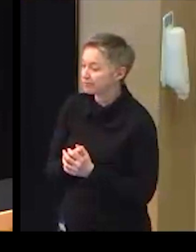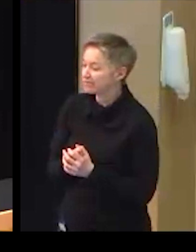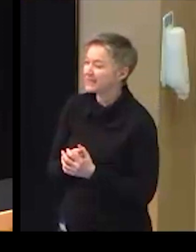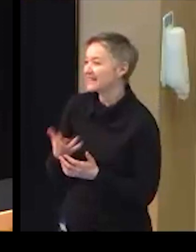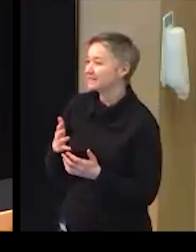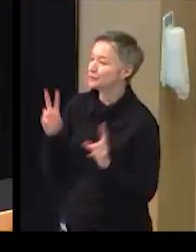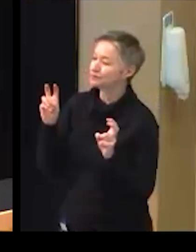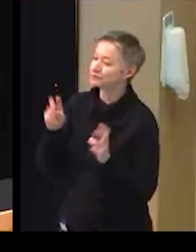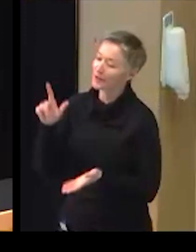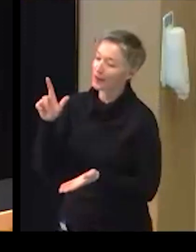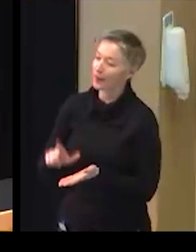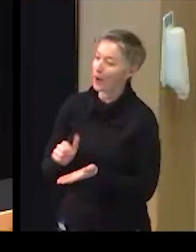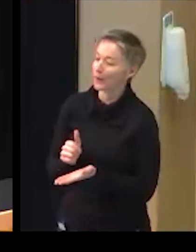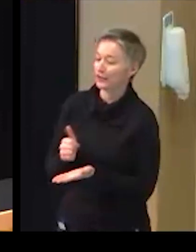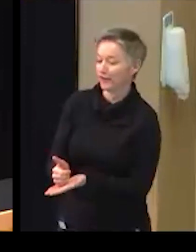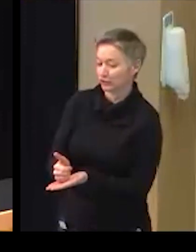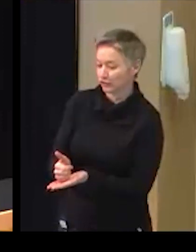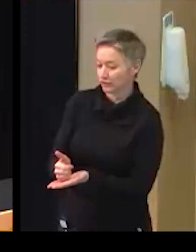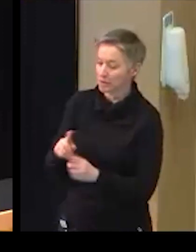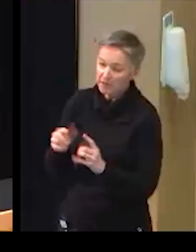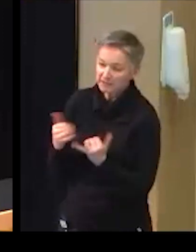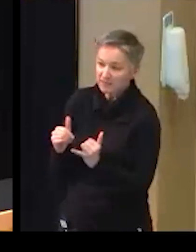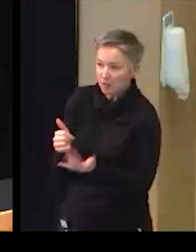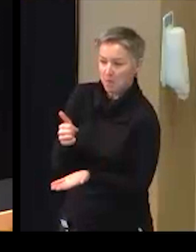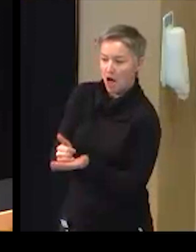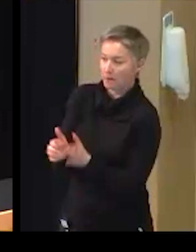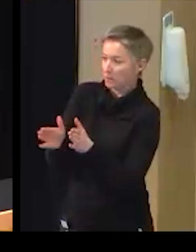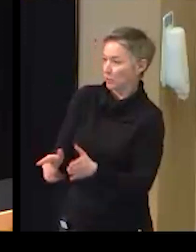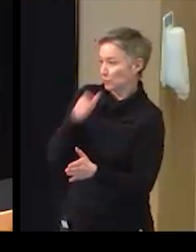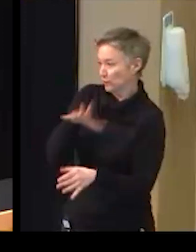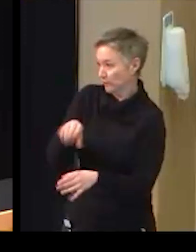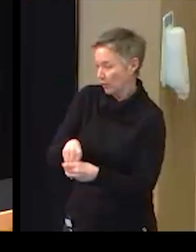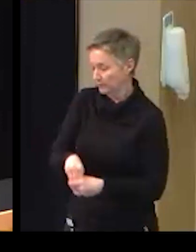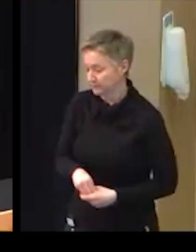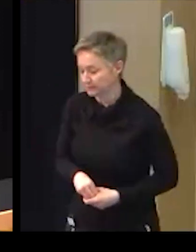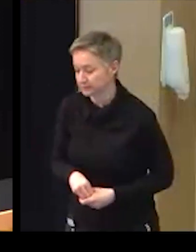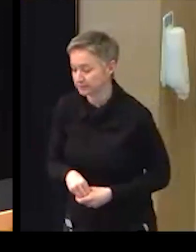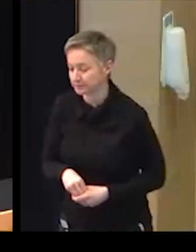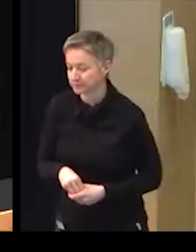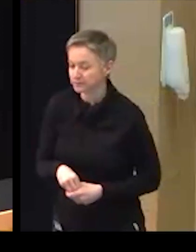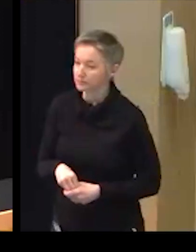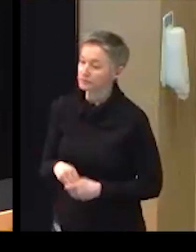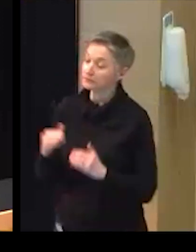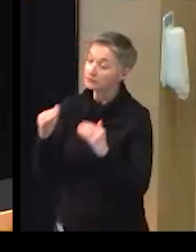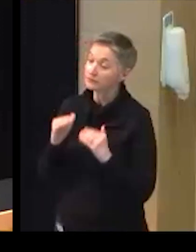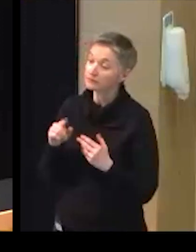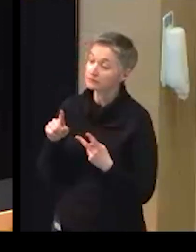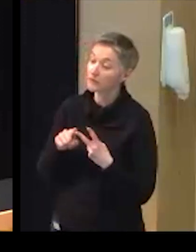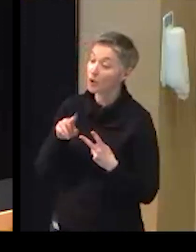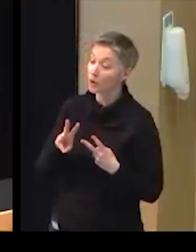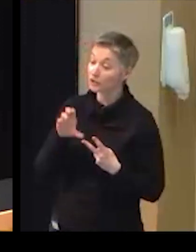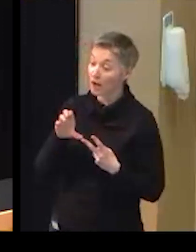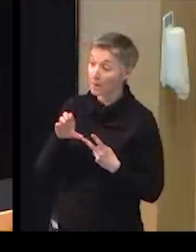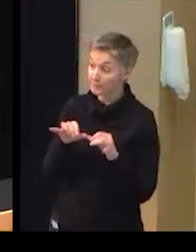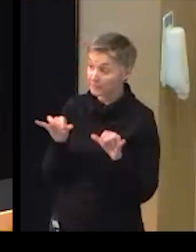low intervention, but helpful to the individual who's involved in it. And there's the workers' compensation